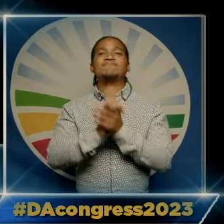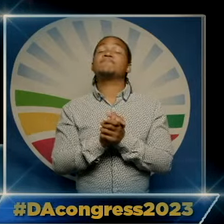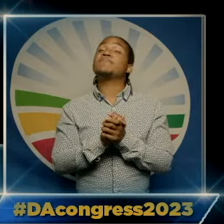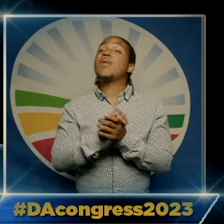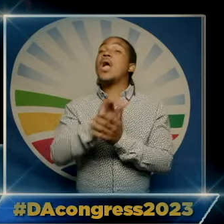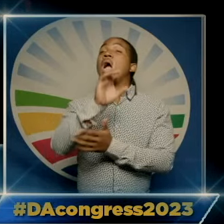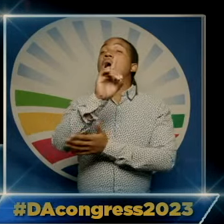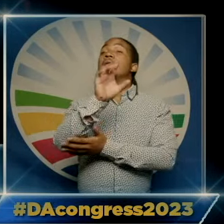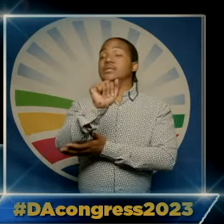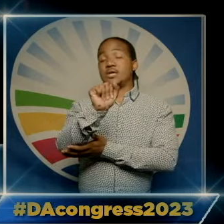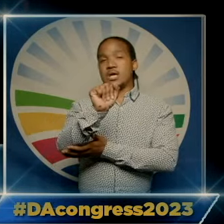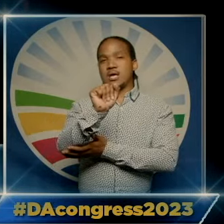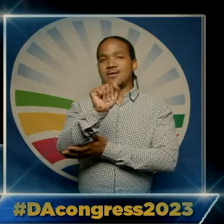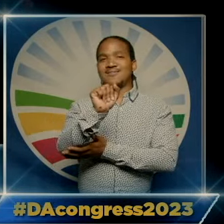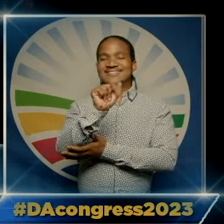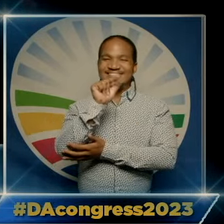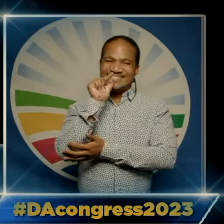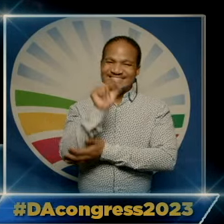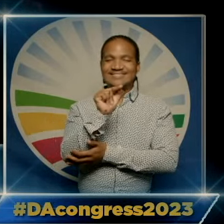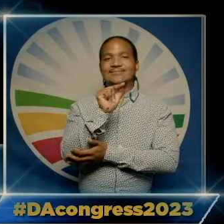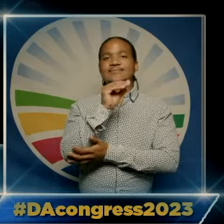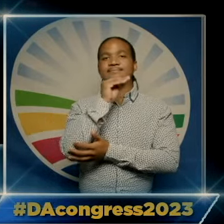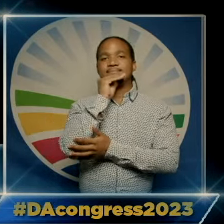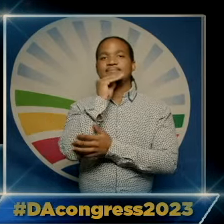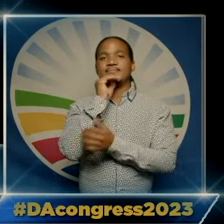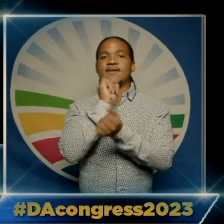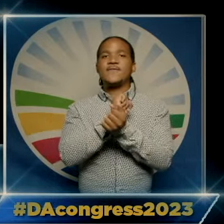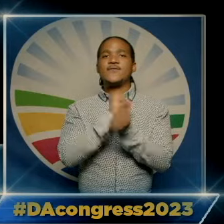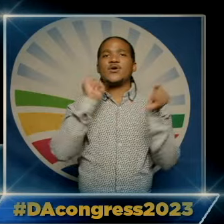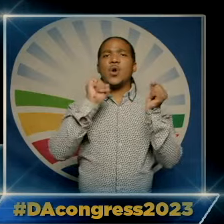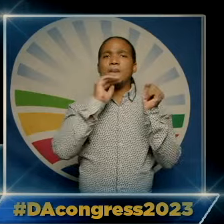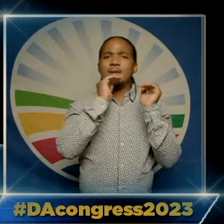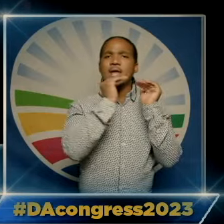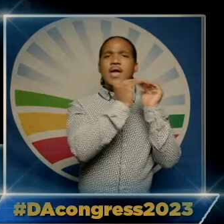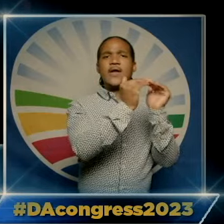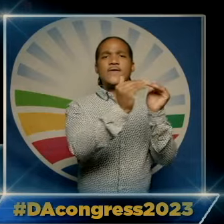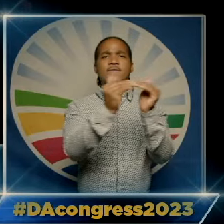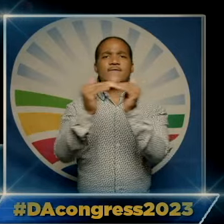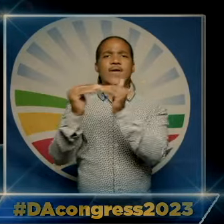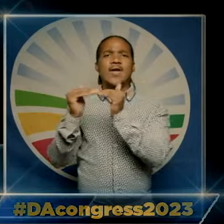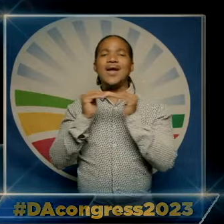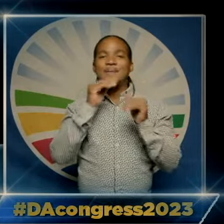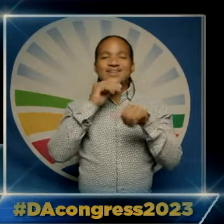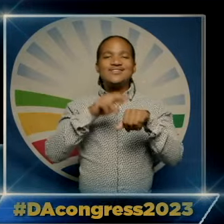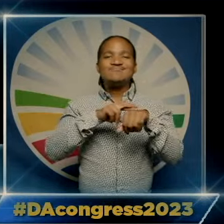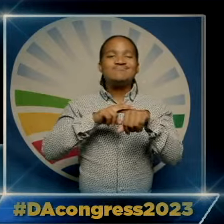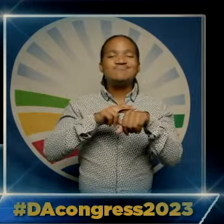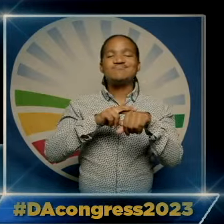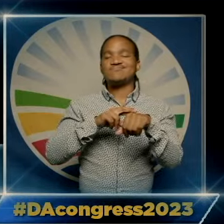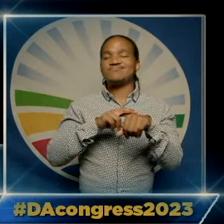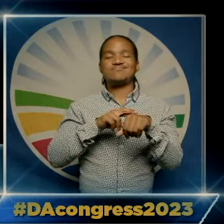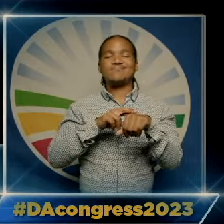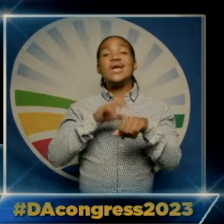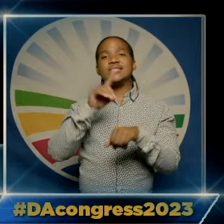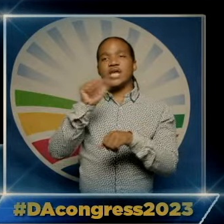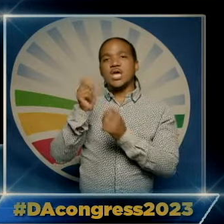Democrats, that is the freedom, that is the fairness, and that is the non-racialism of the Democratic